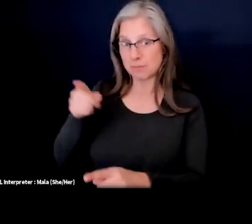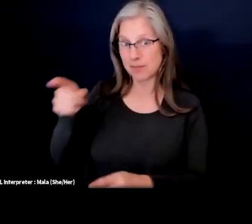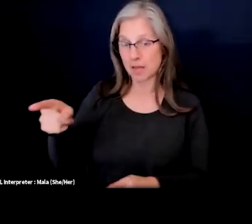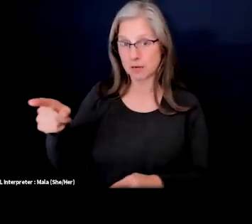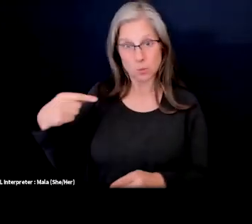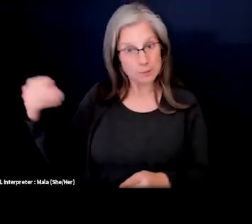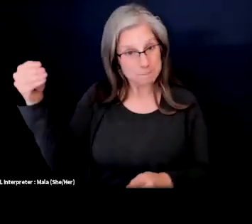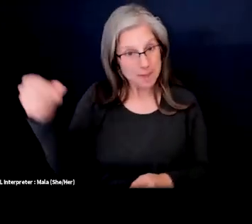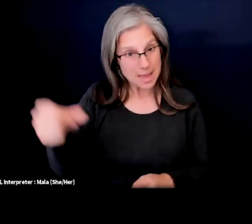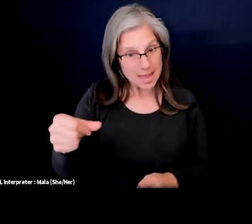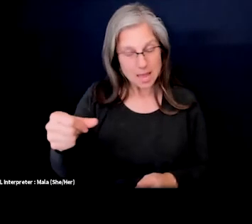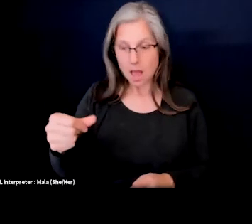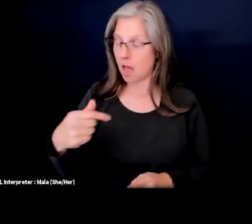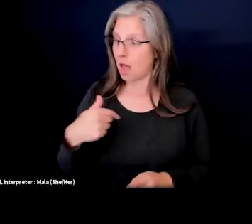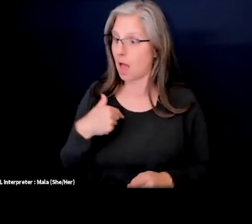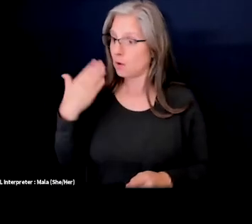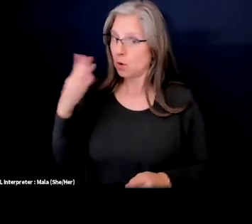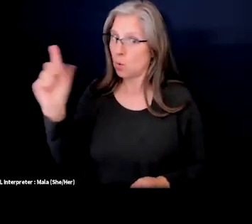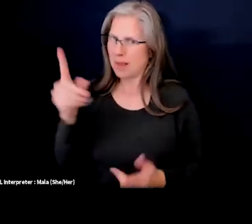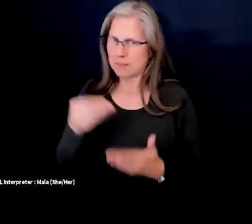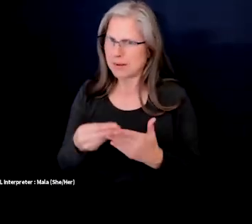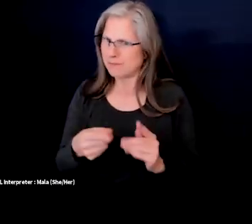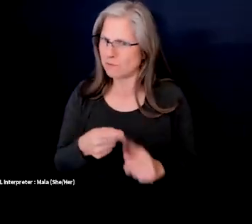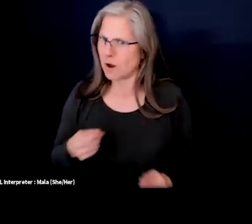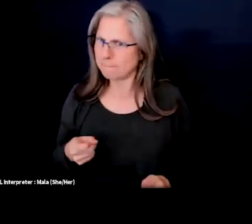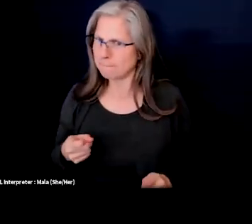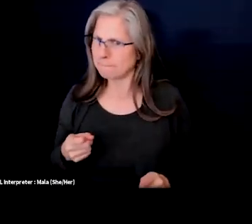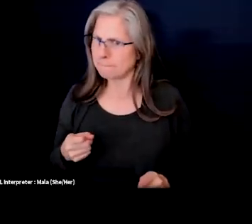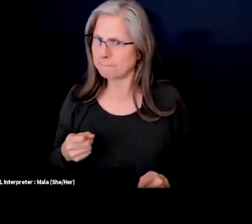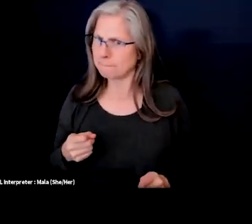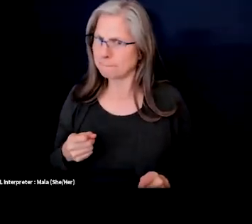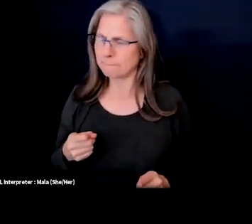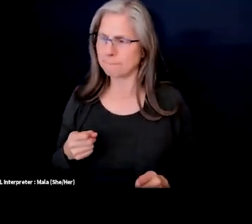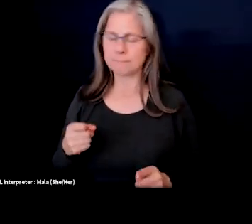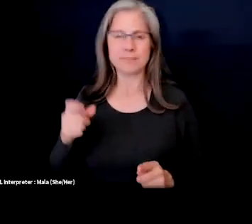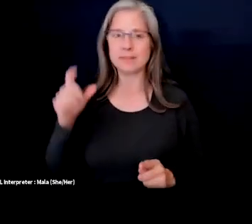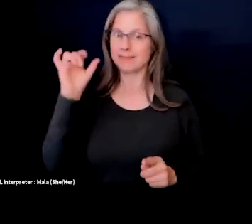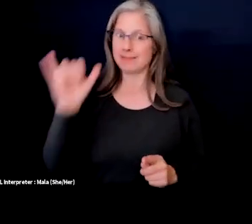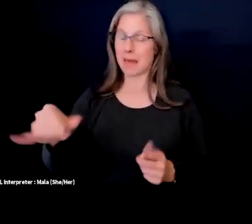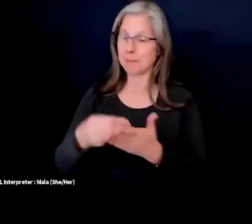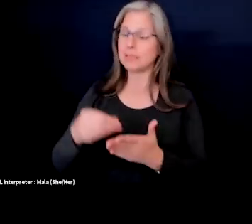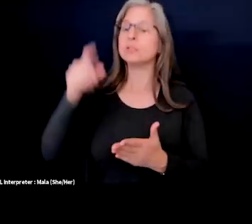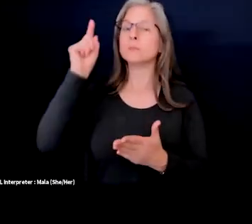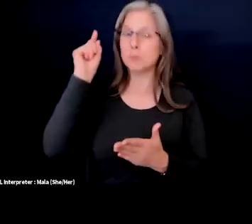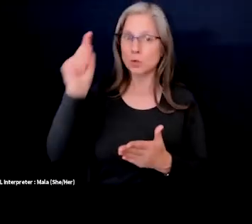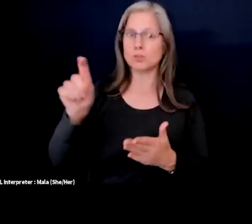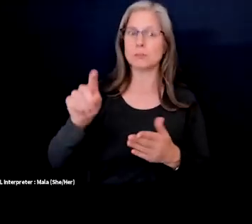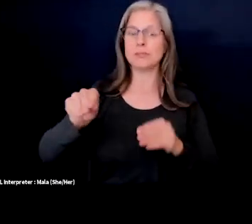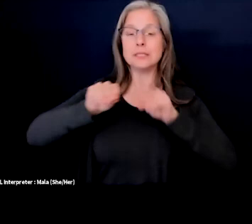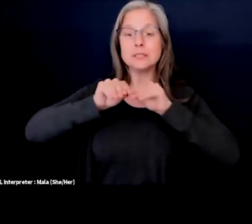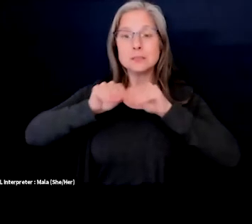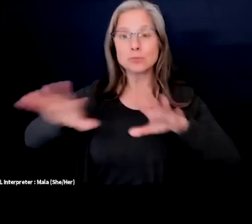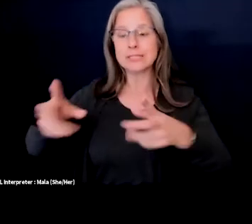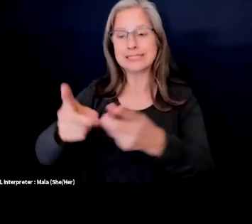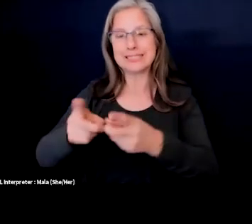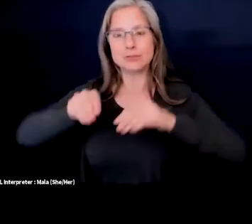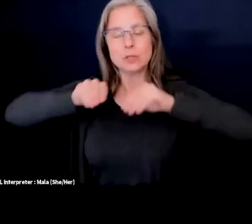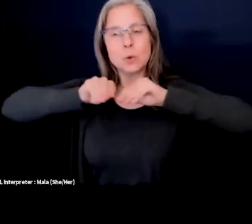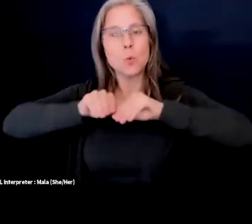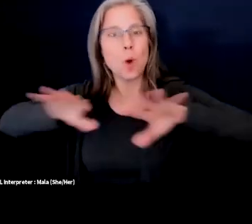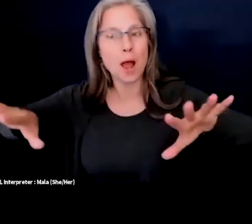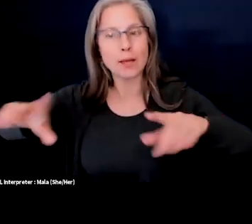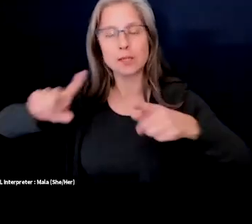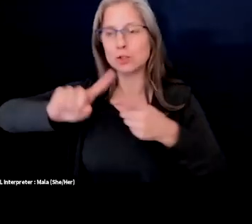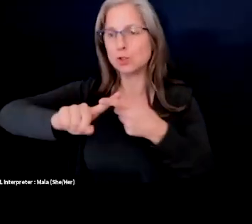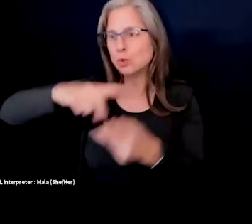for it, and I don't know where these monies are coming out of. You know, that money's supposed to be spread district-wide to